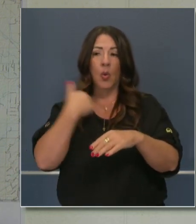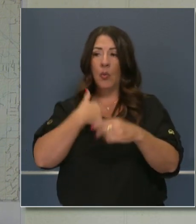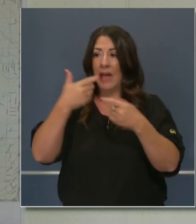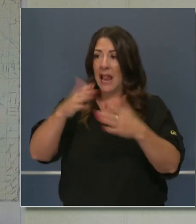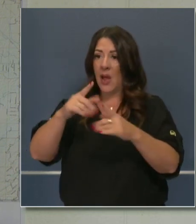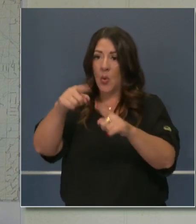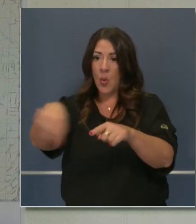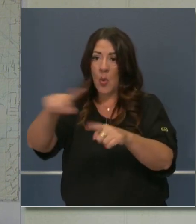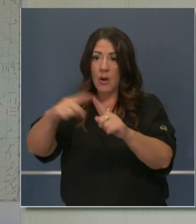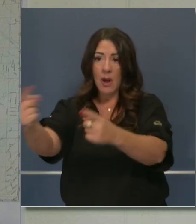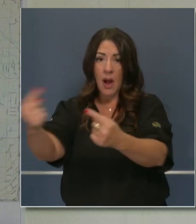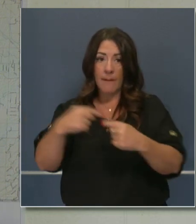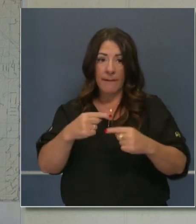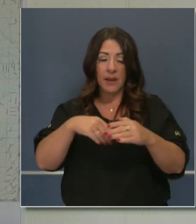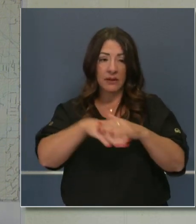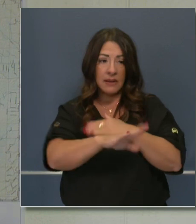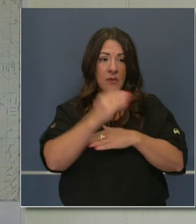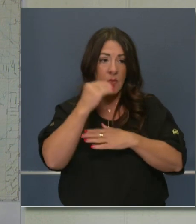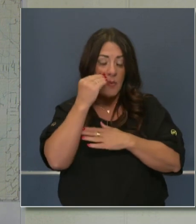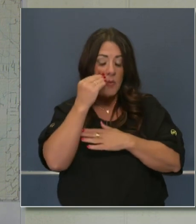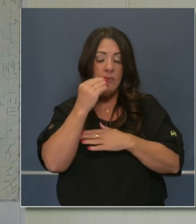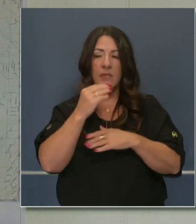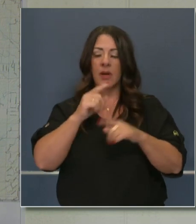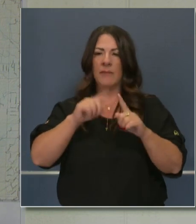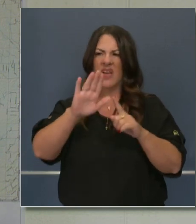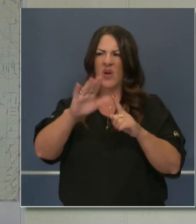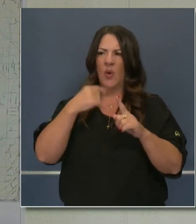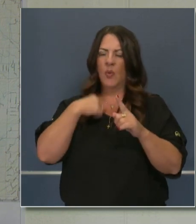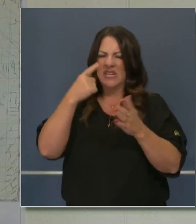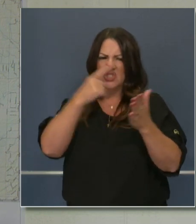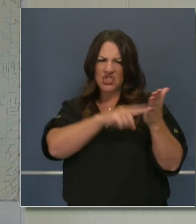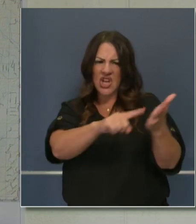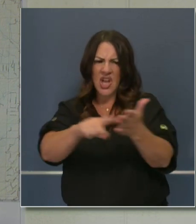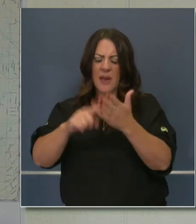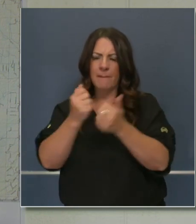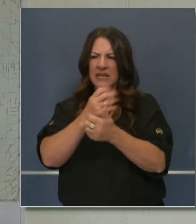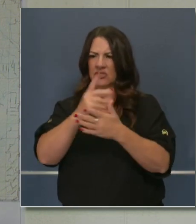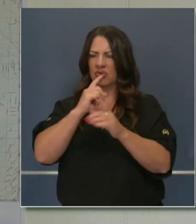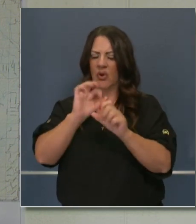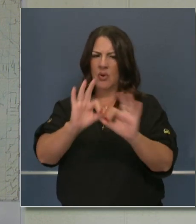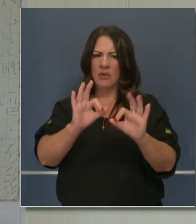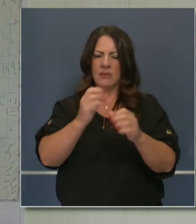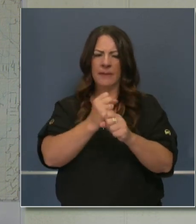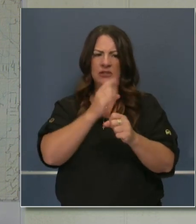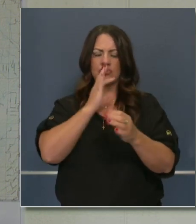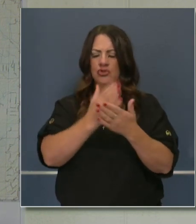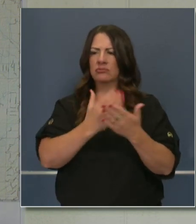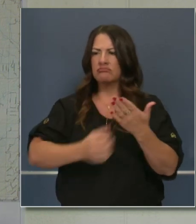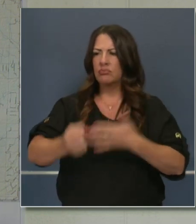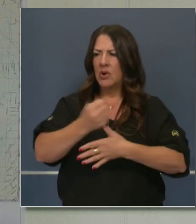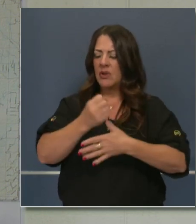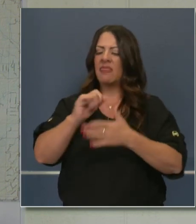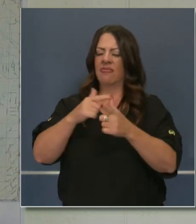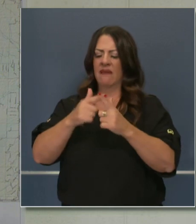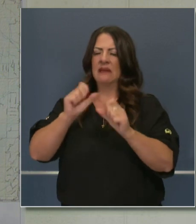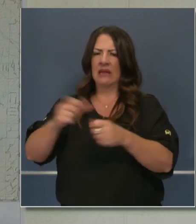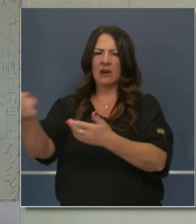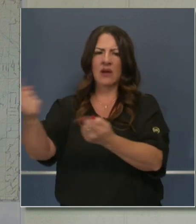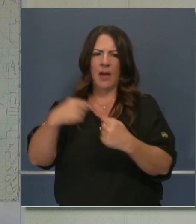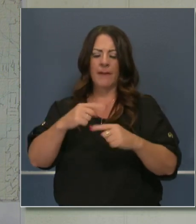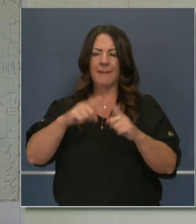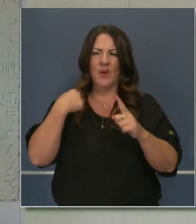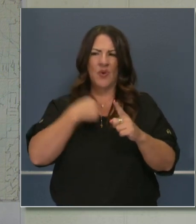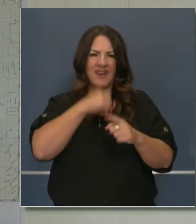looking at, or start evacuations, we look at repopulation. It's been a priority. We're continuing to do that. There's still a lot of work that has to be done out on the fire